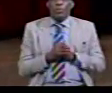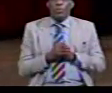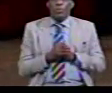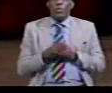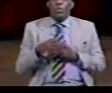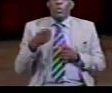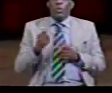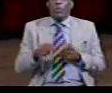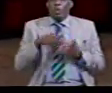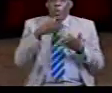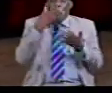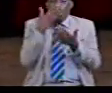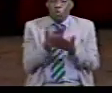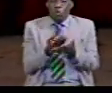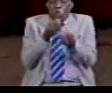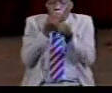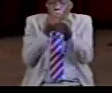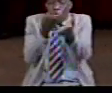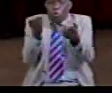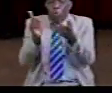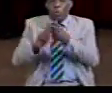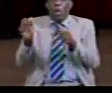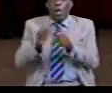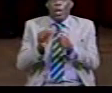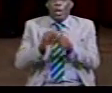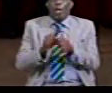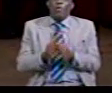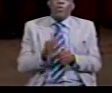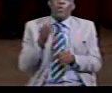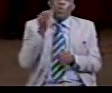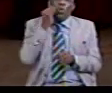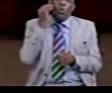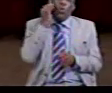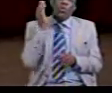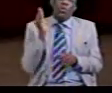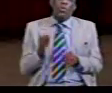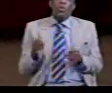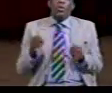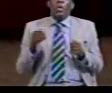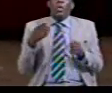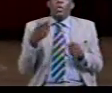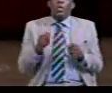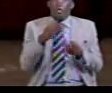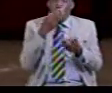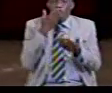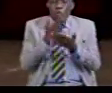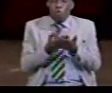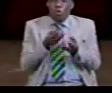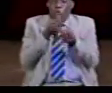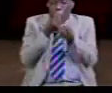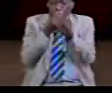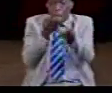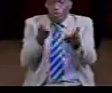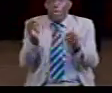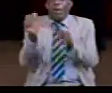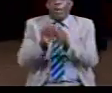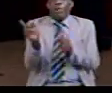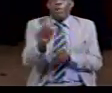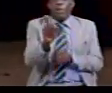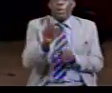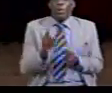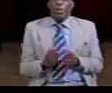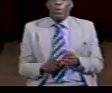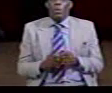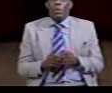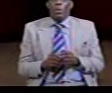in every home. La bonne nouvelle partout. The good news everywhere. Prions le Seigneur. Pray unto the Lord. Nous prions